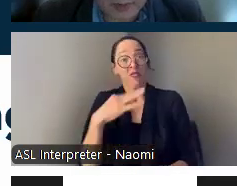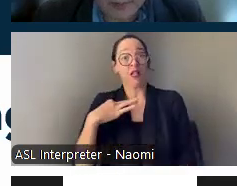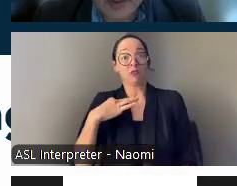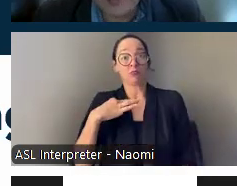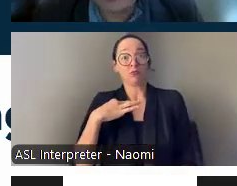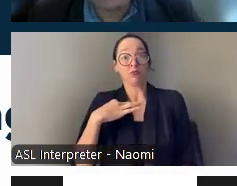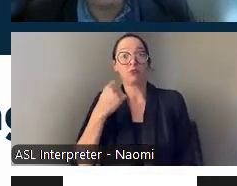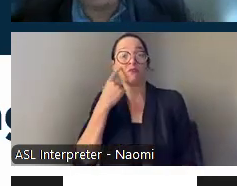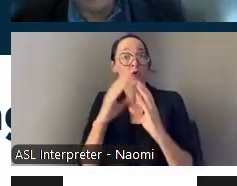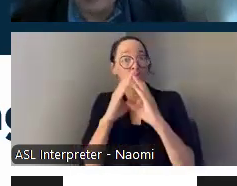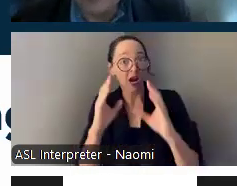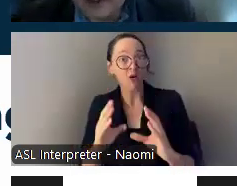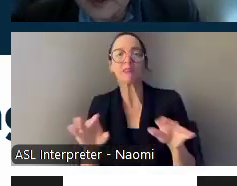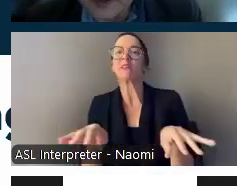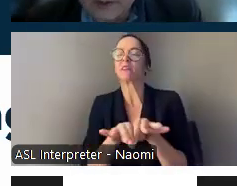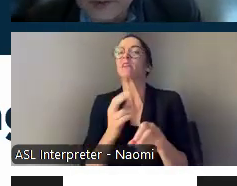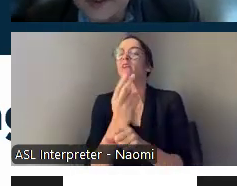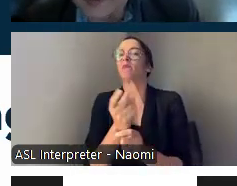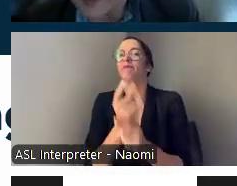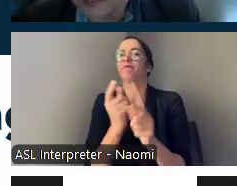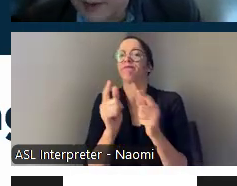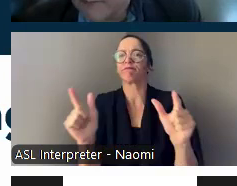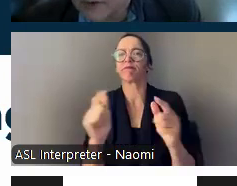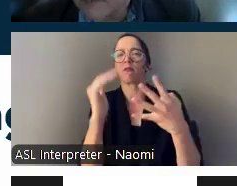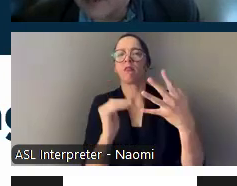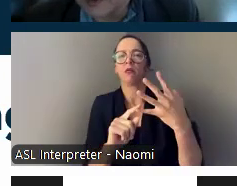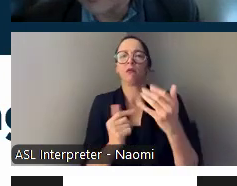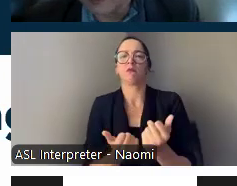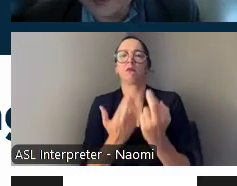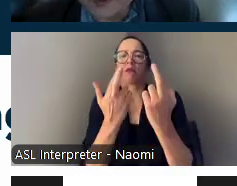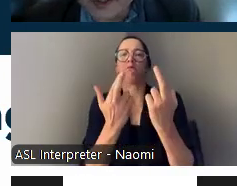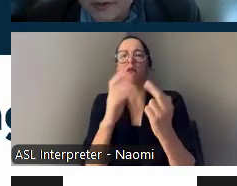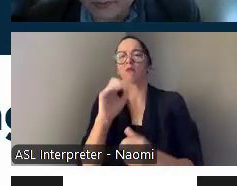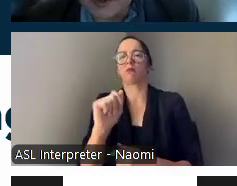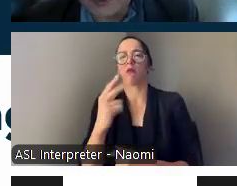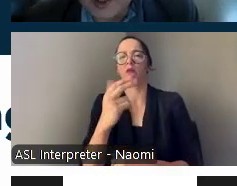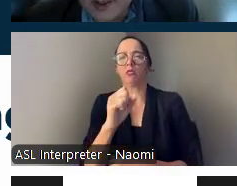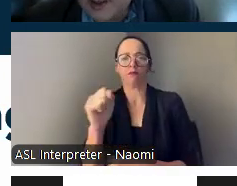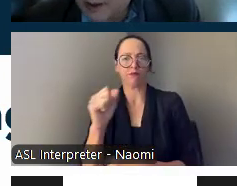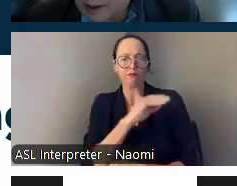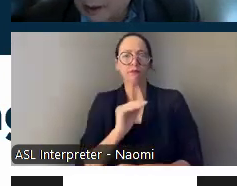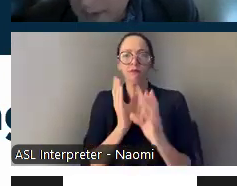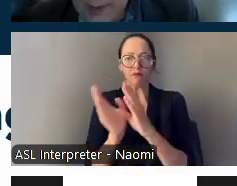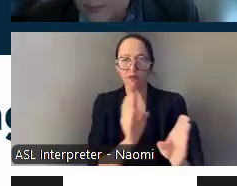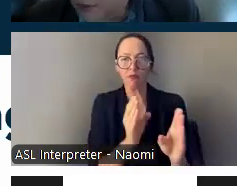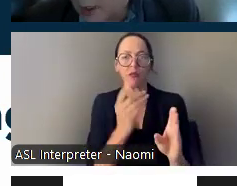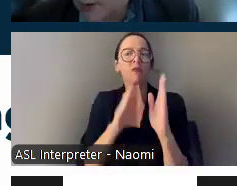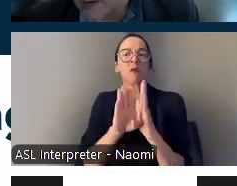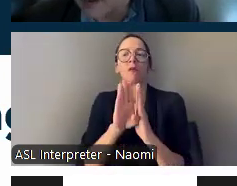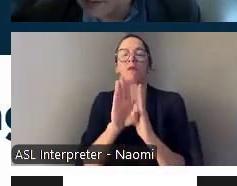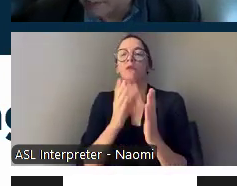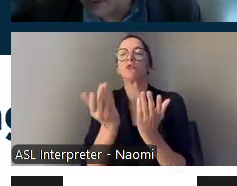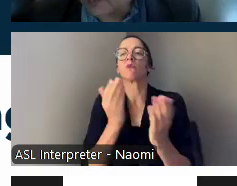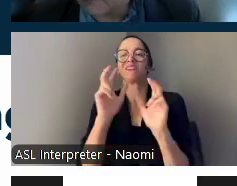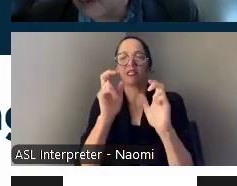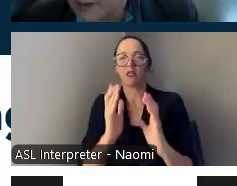Lastly, recommend that the California Health and Human Services Master Plan for Developmental Services Stakeholders Committee, which I'm on,